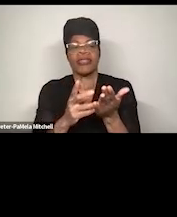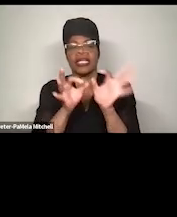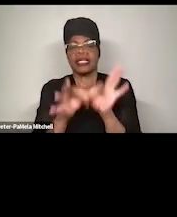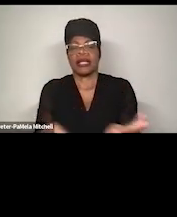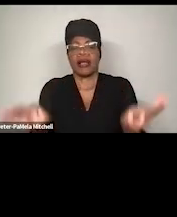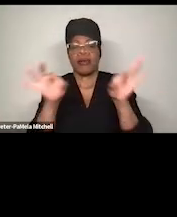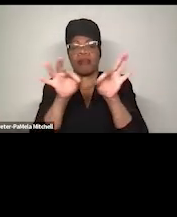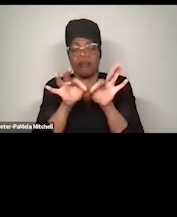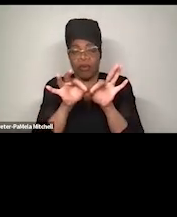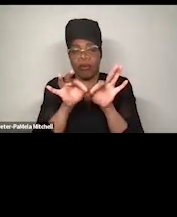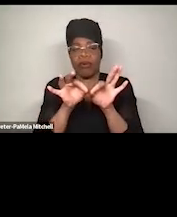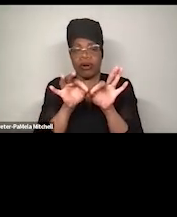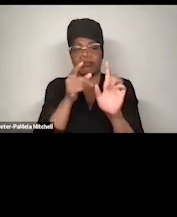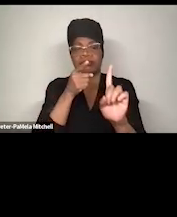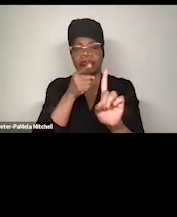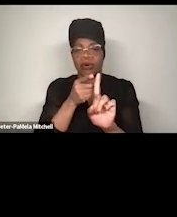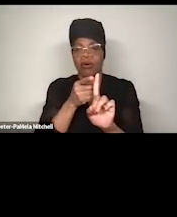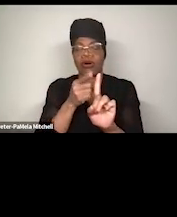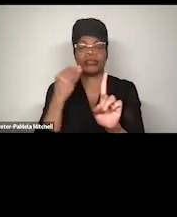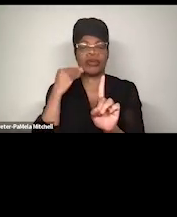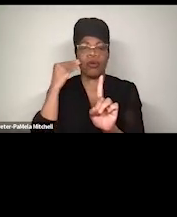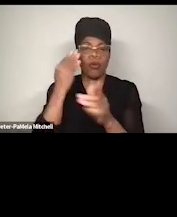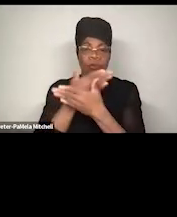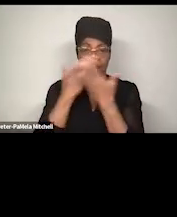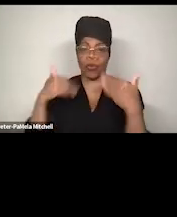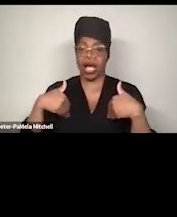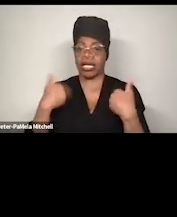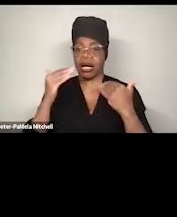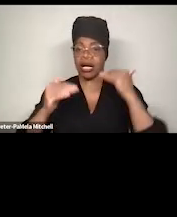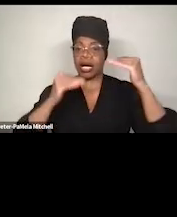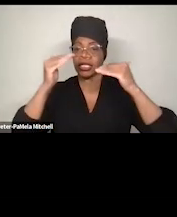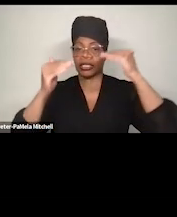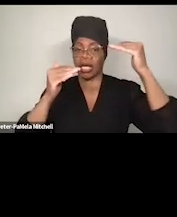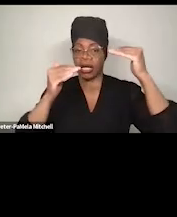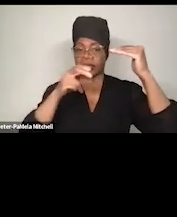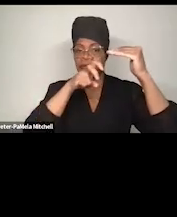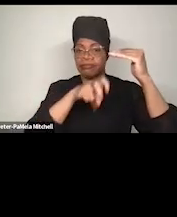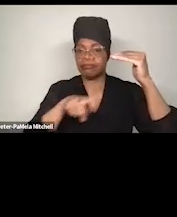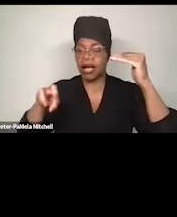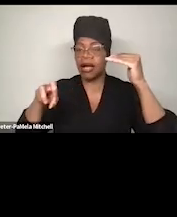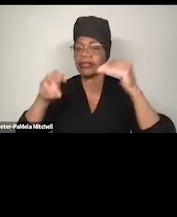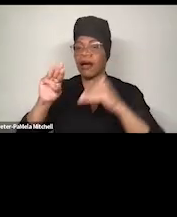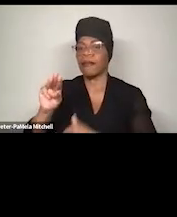youth and young adult homelessness before transitioning into youth and young adult homelessness mental